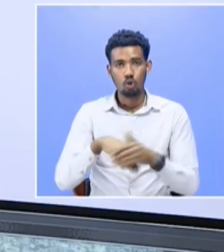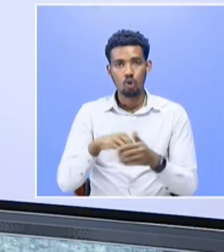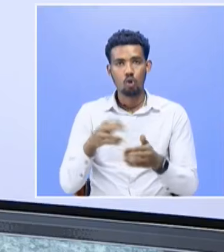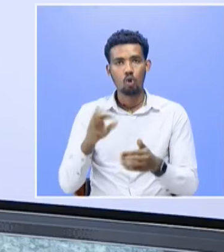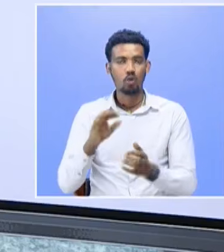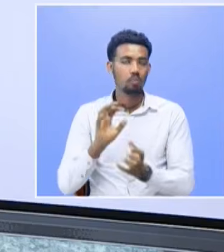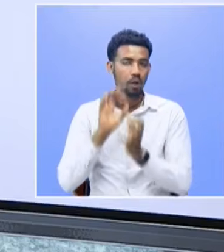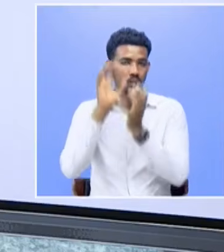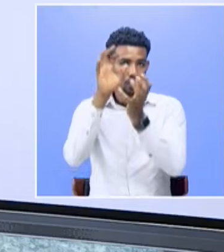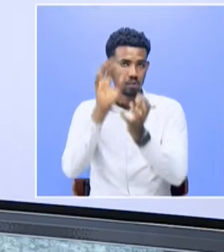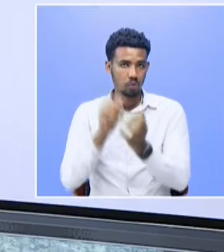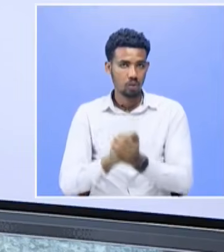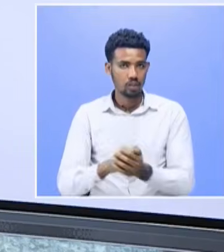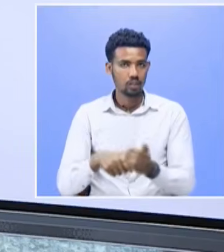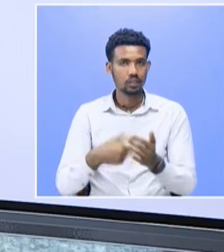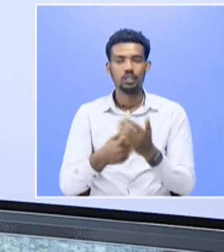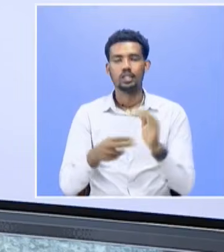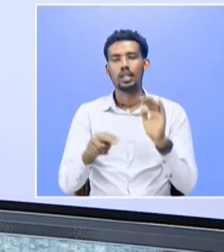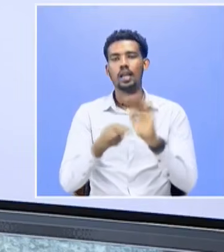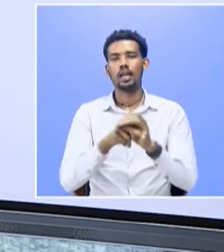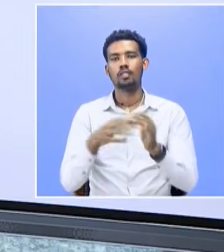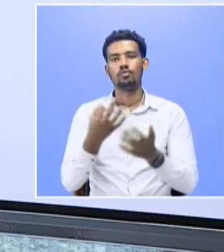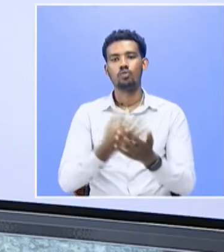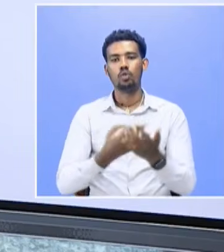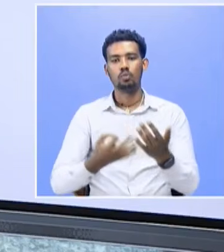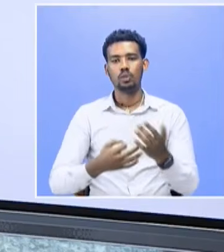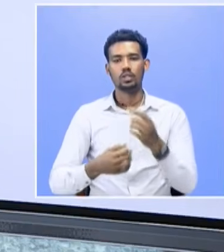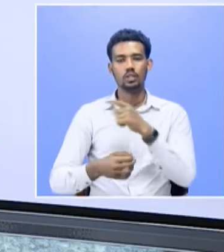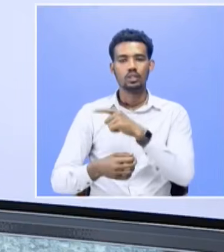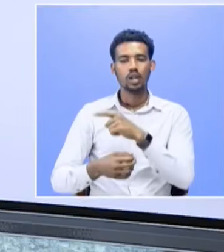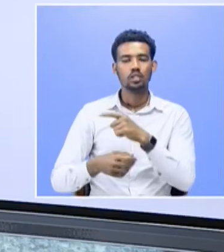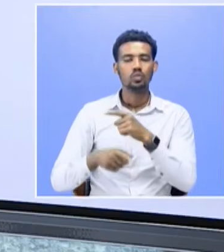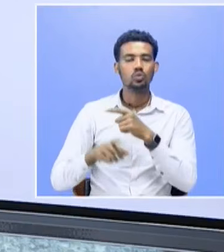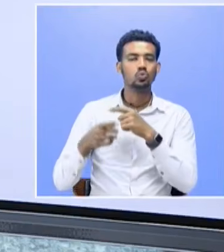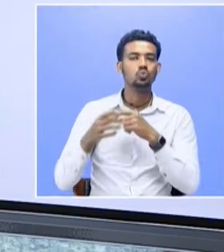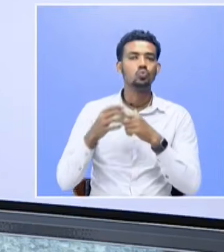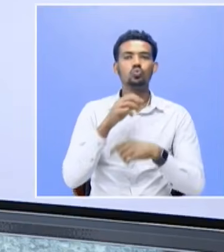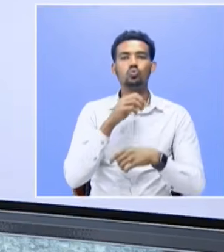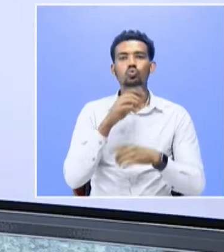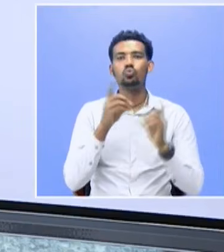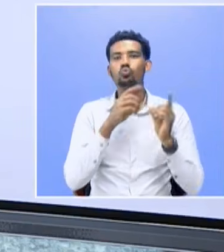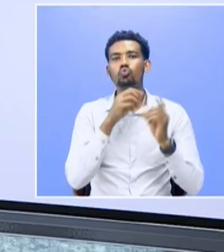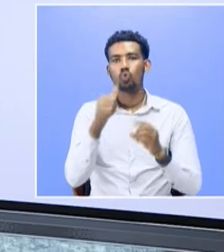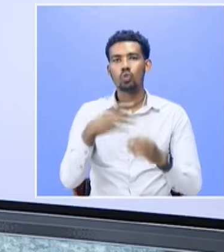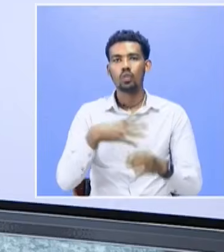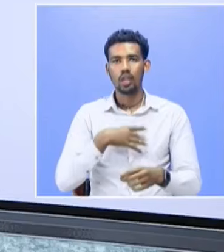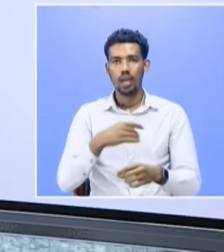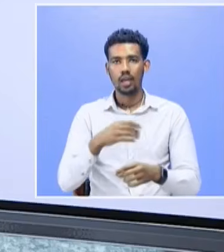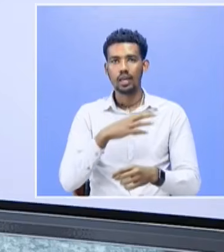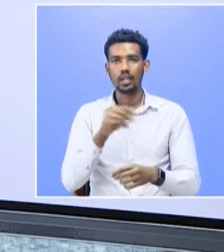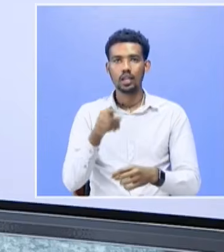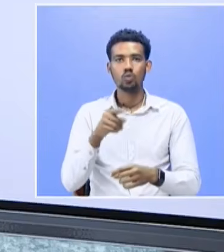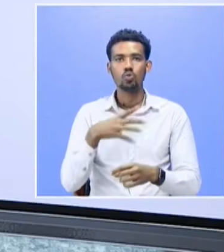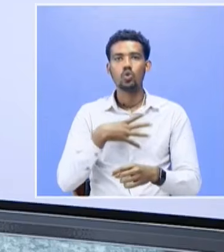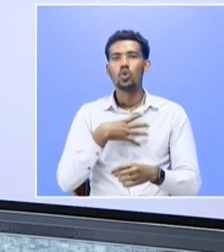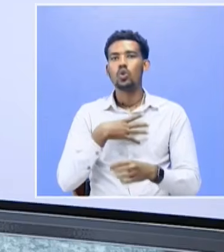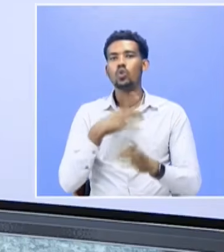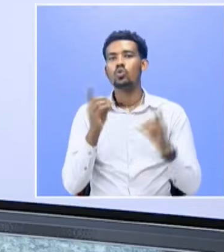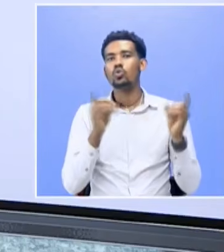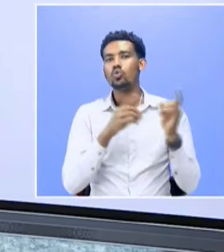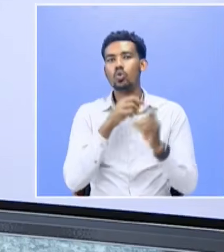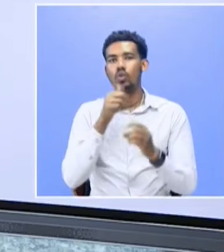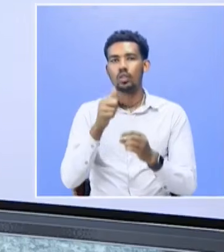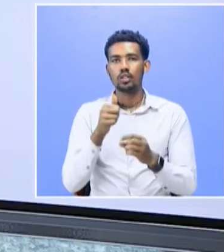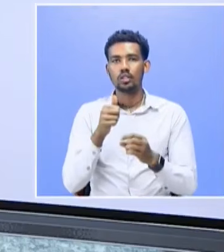is. Like, this is a negative form. That's what you don't like. And what you don't do it. Like here, she